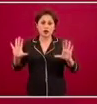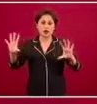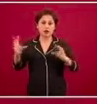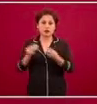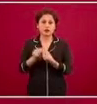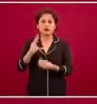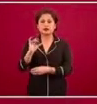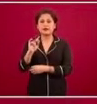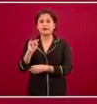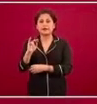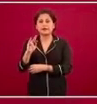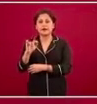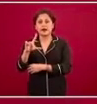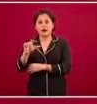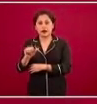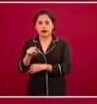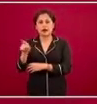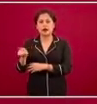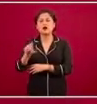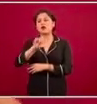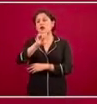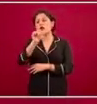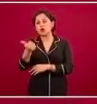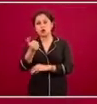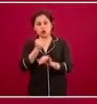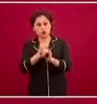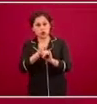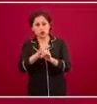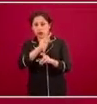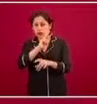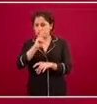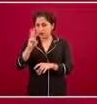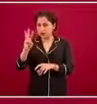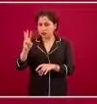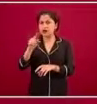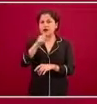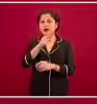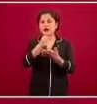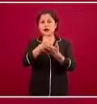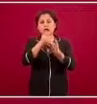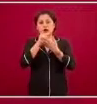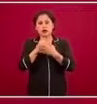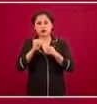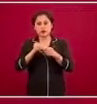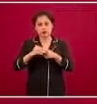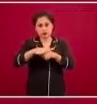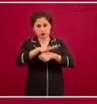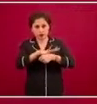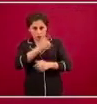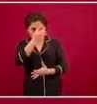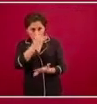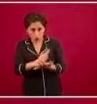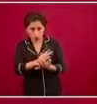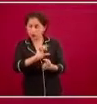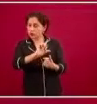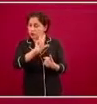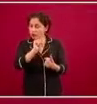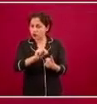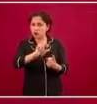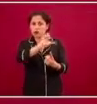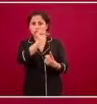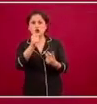an online data collection system to the Sentinel system of collection of